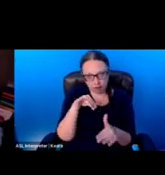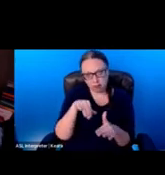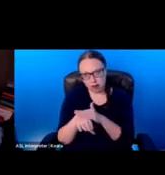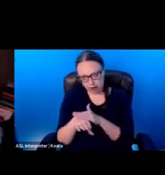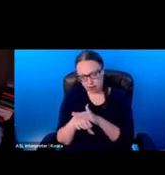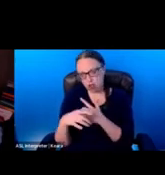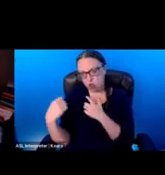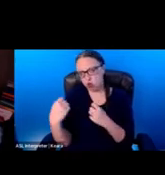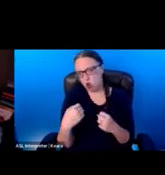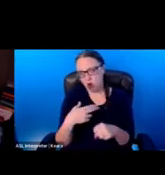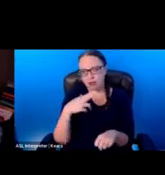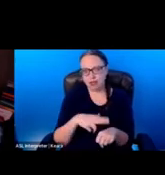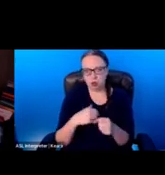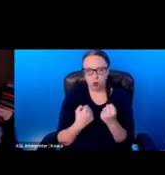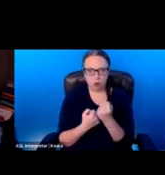support.